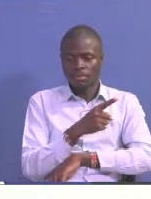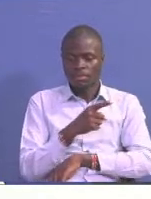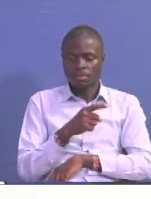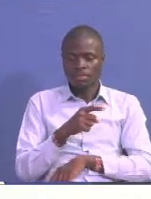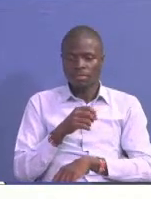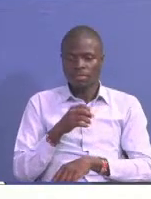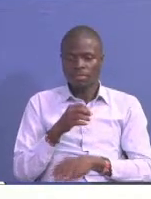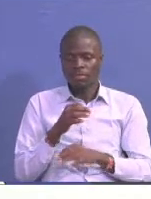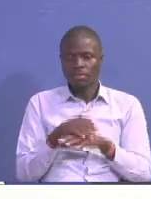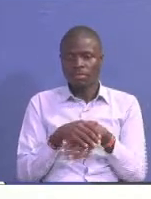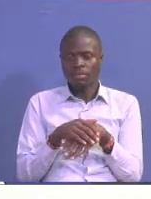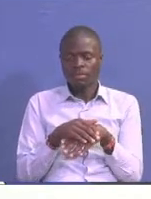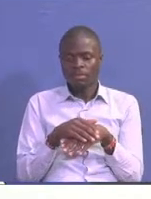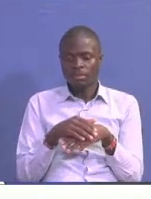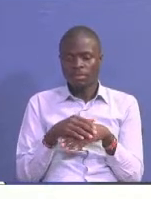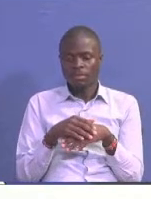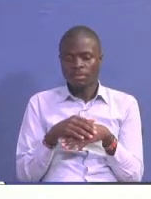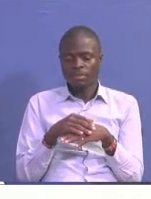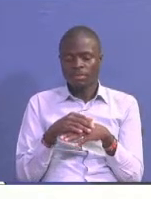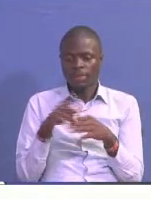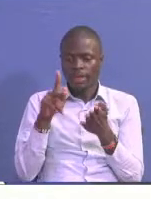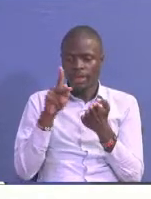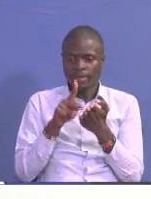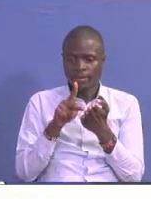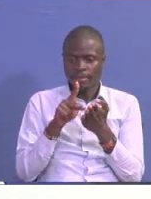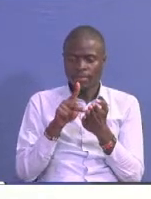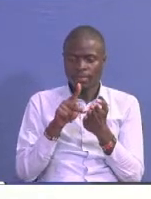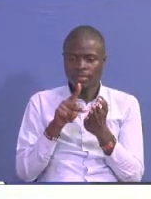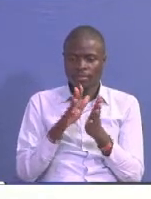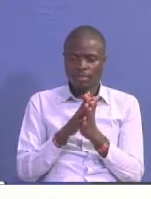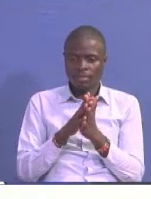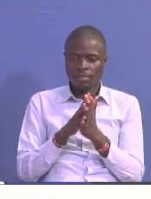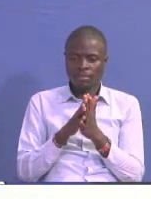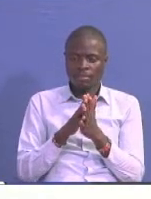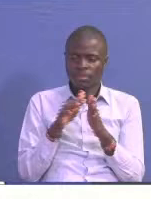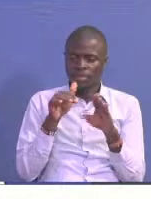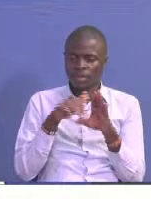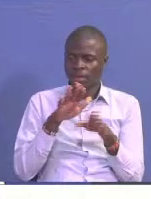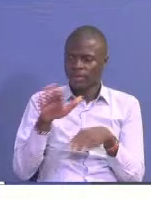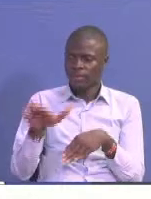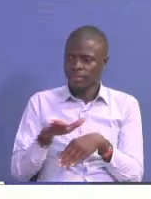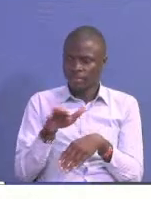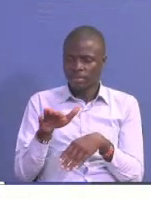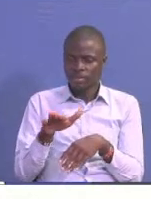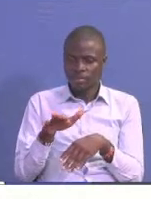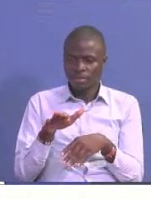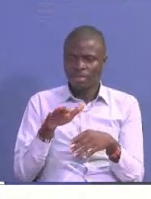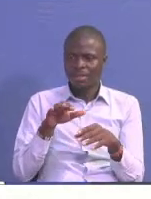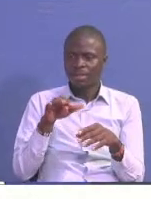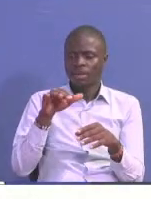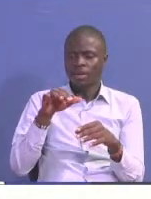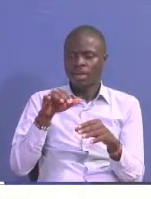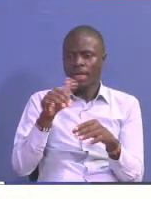actually is keeping in pace with the rest of the world,